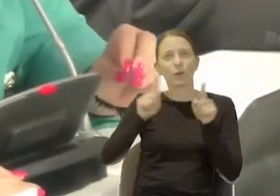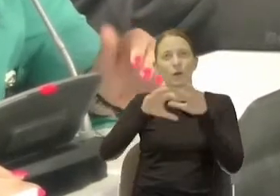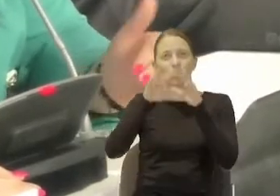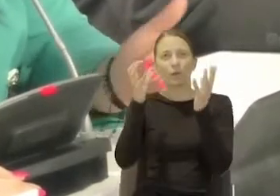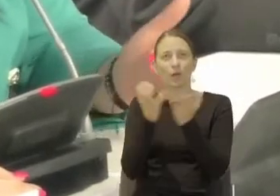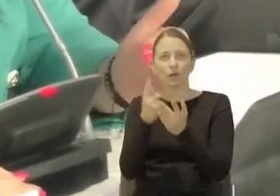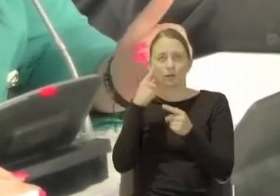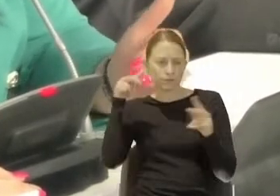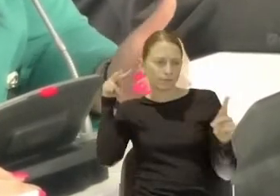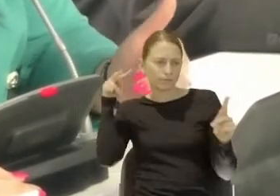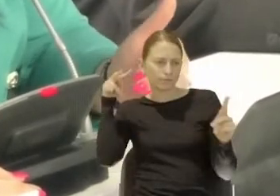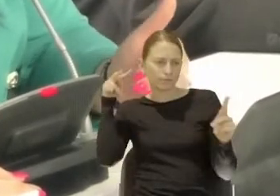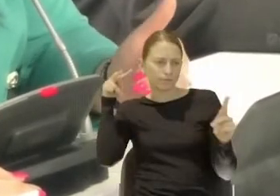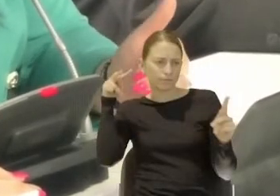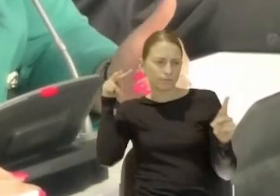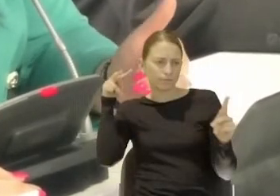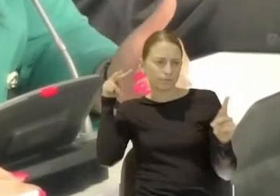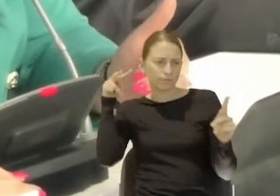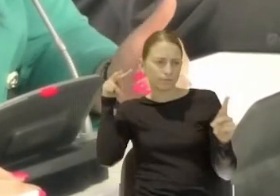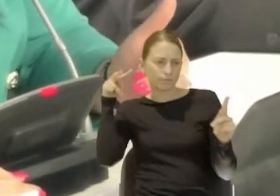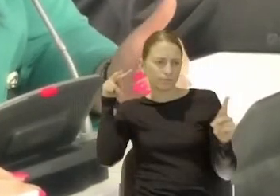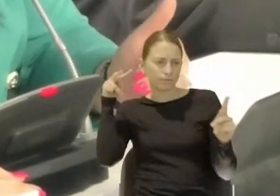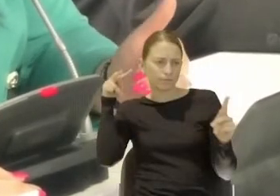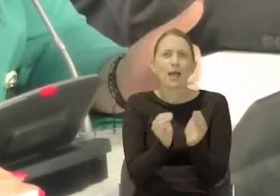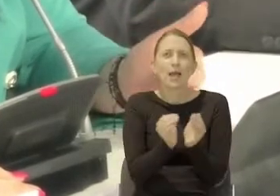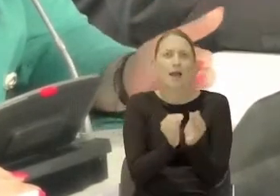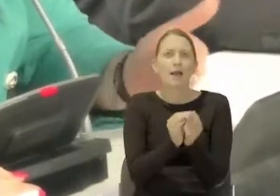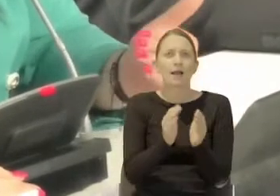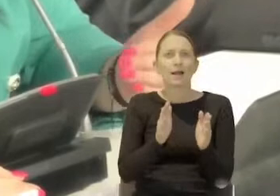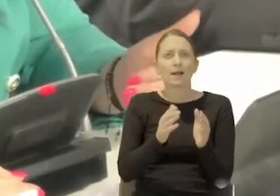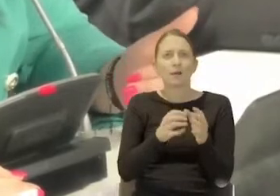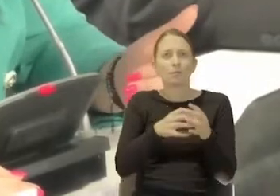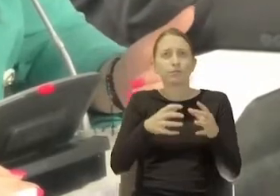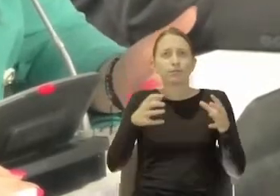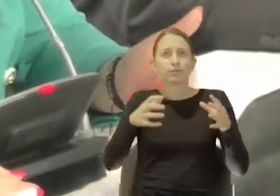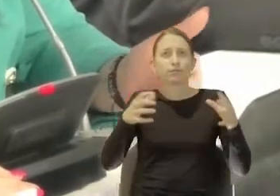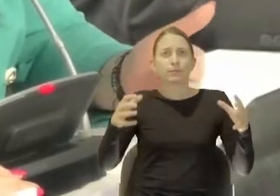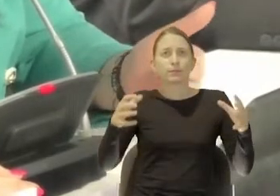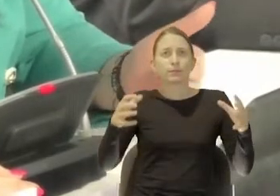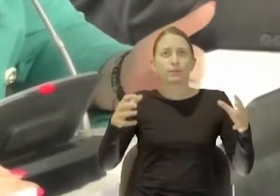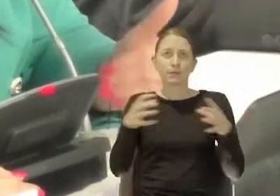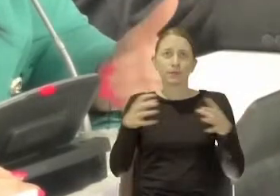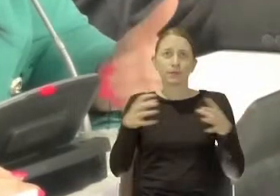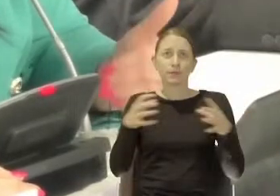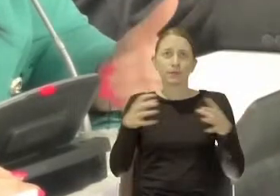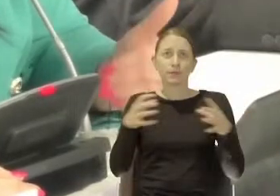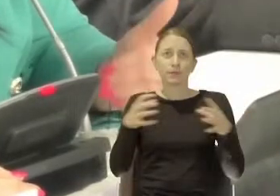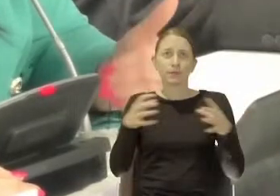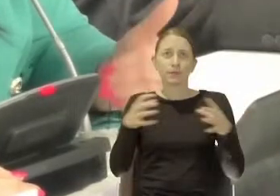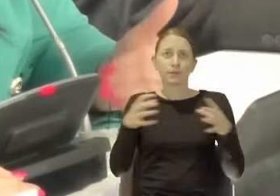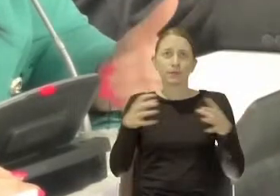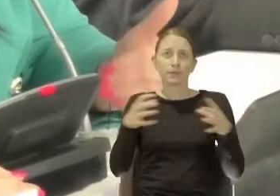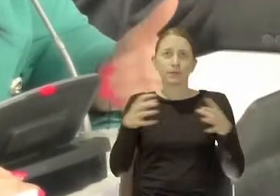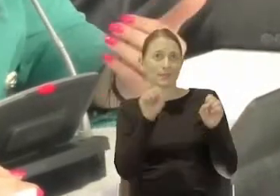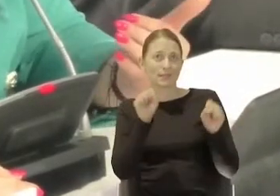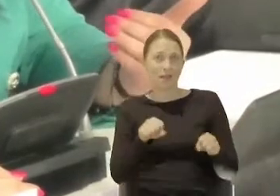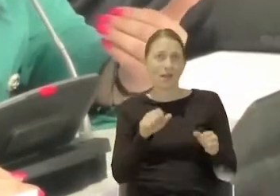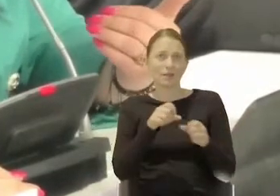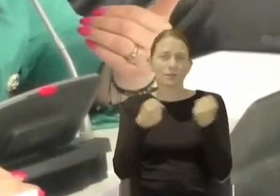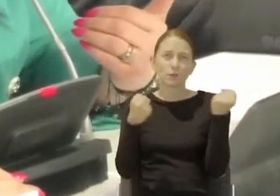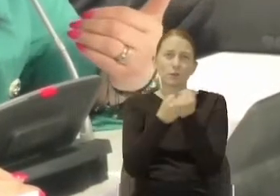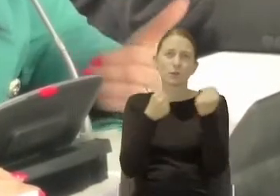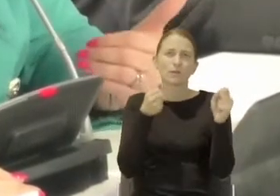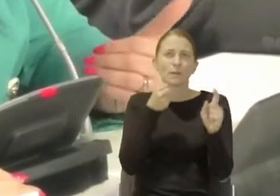towns that face a range of environmental, economic, social,